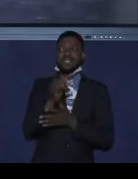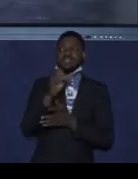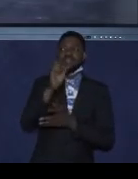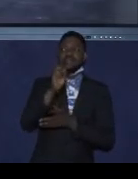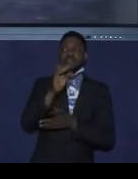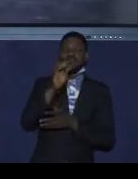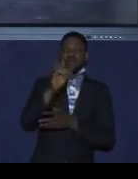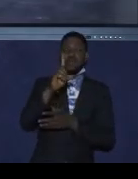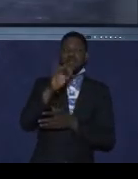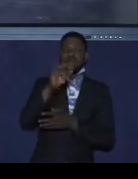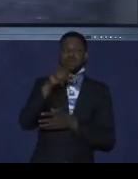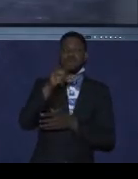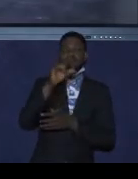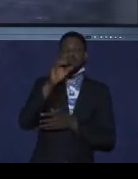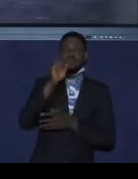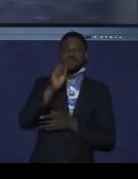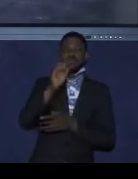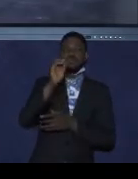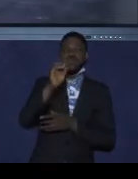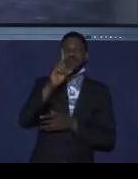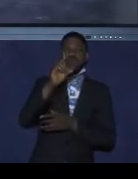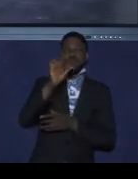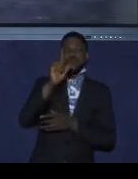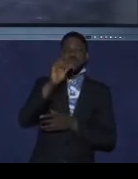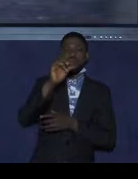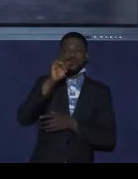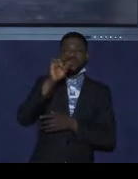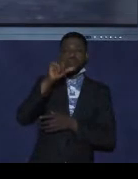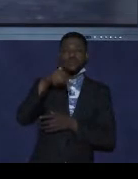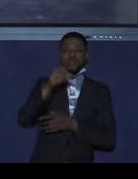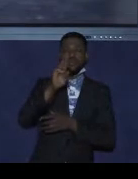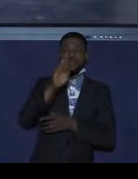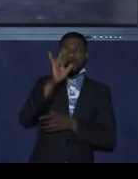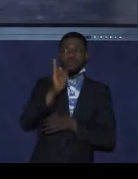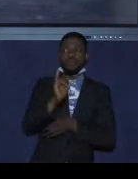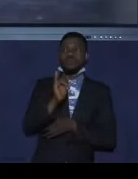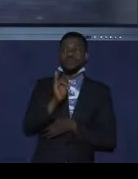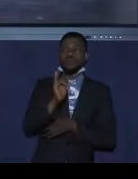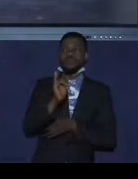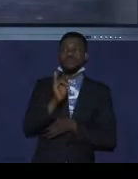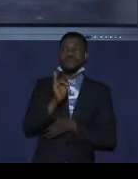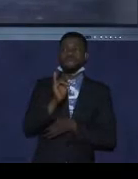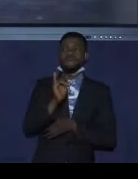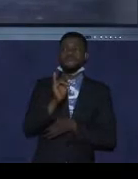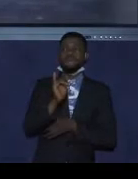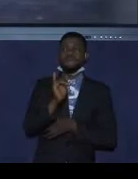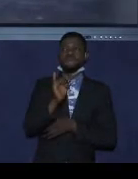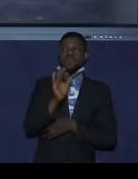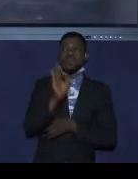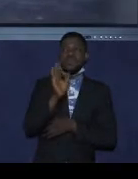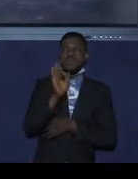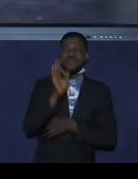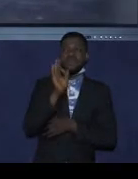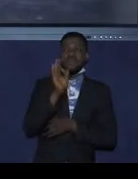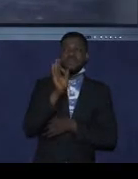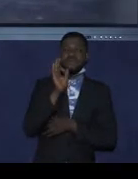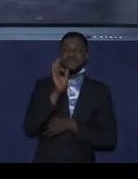is soliloquy. It is called soliloquy. Say that. Soliloquy. Well